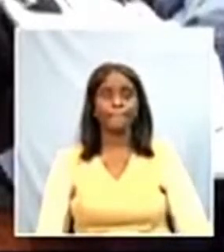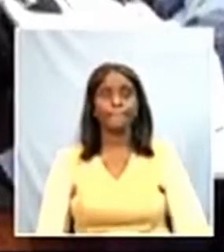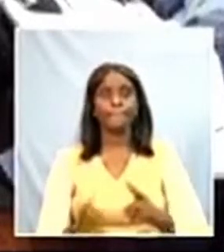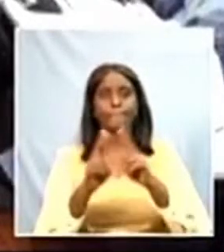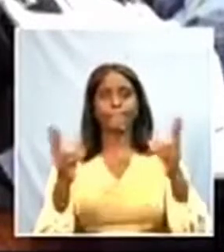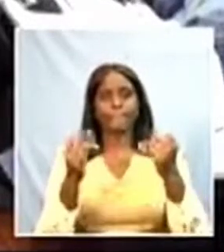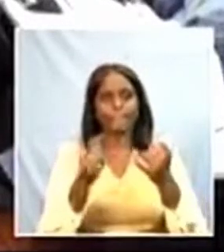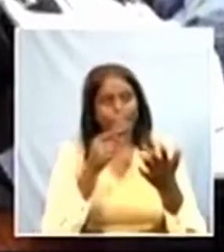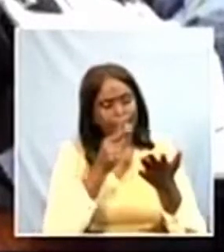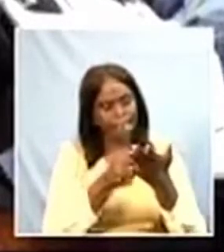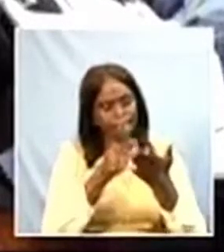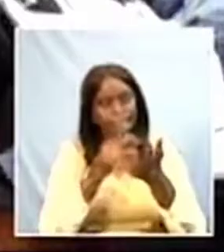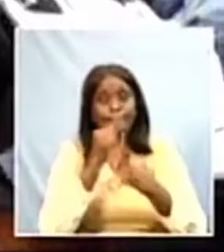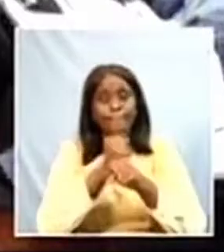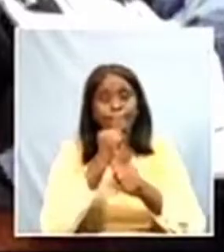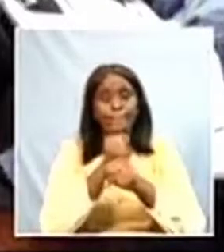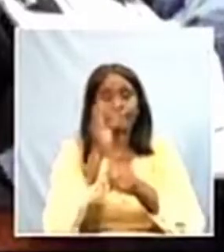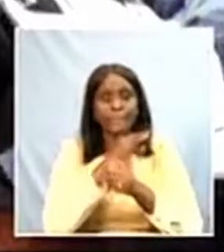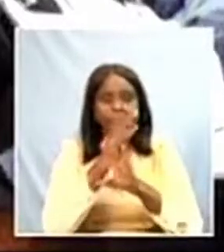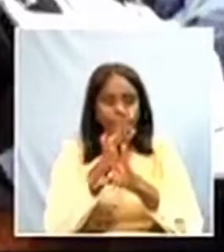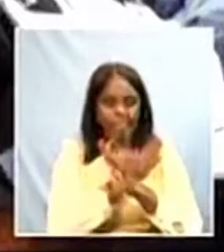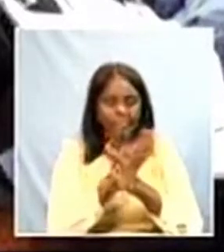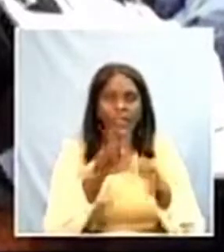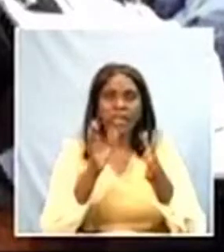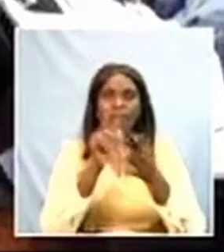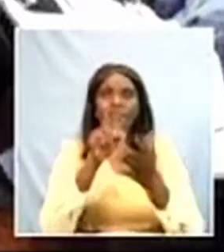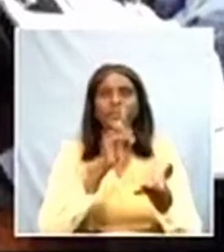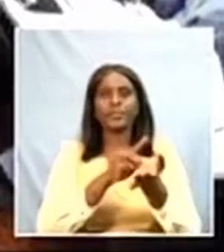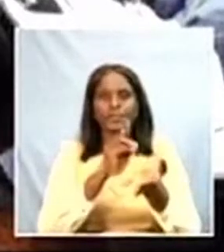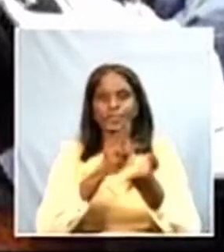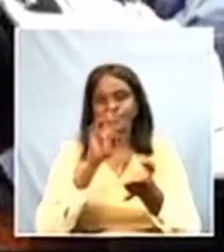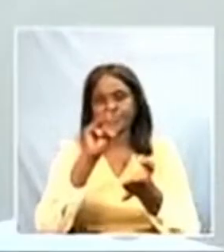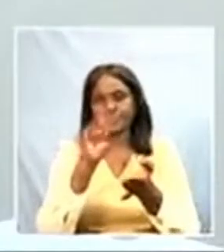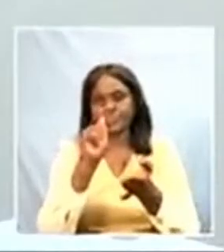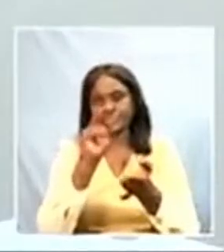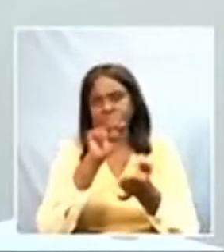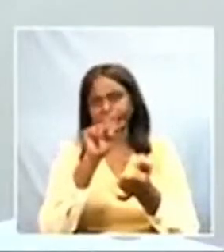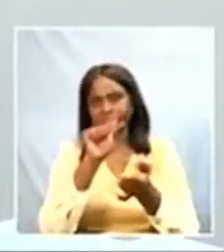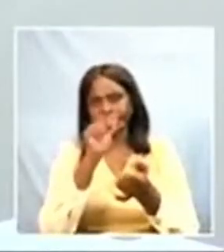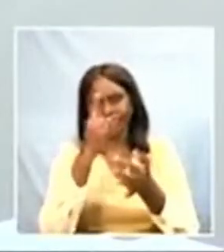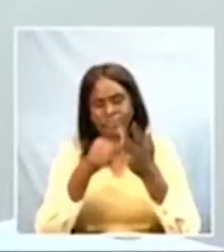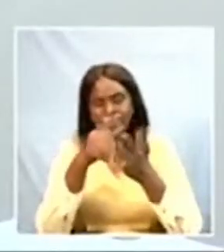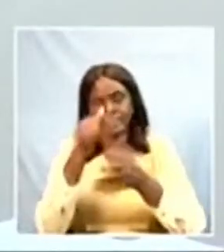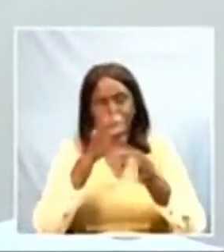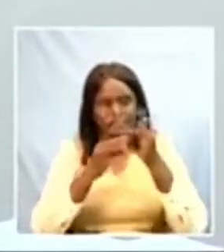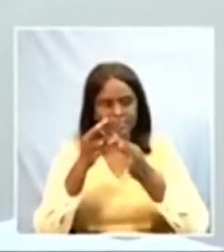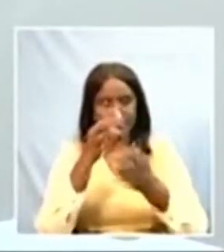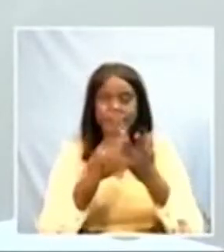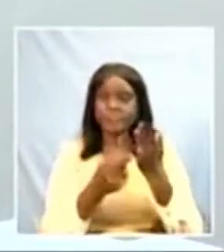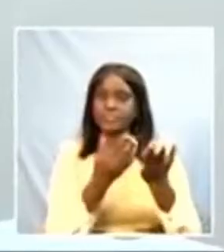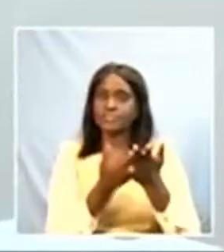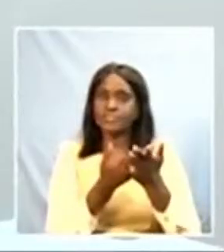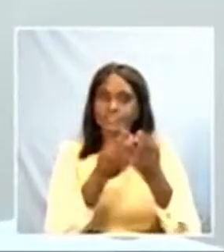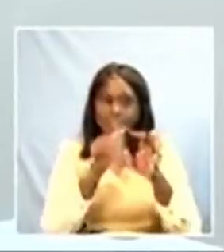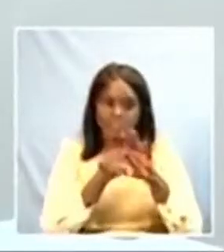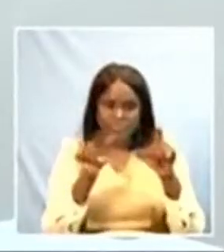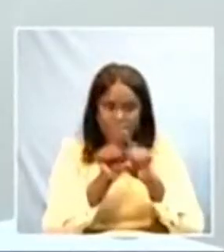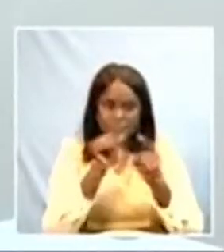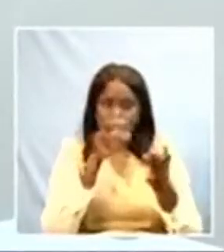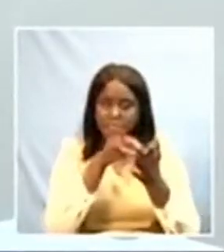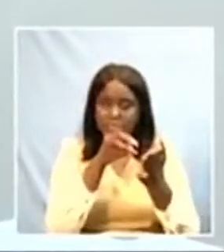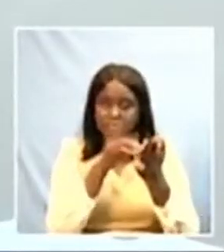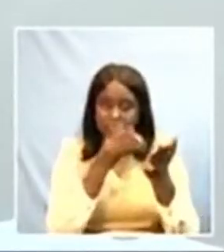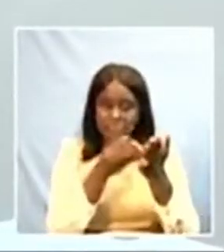So, was this done, before I allow Dr. Manza, was this done, what you're explaining? In this particular